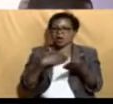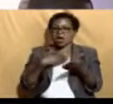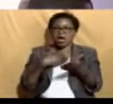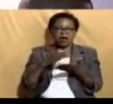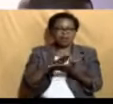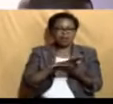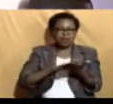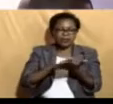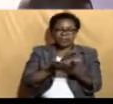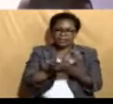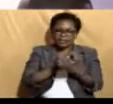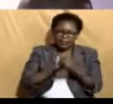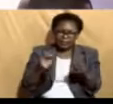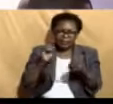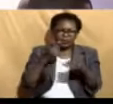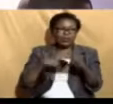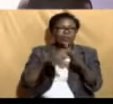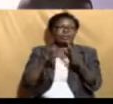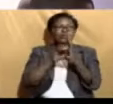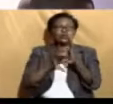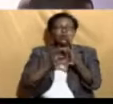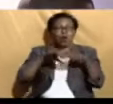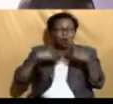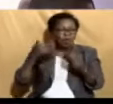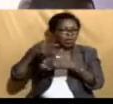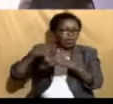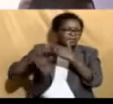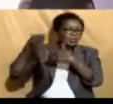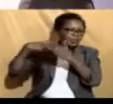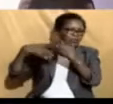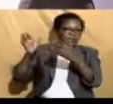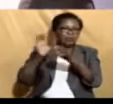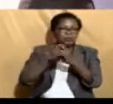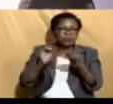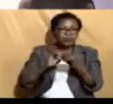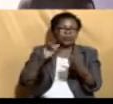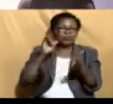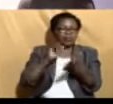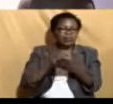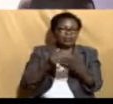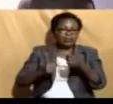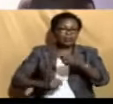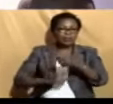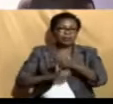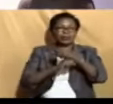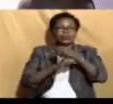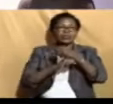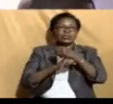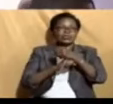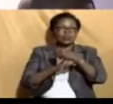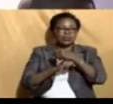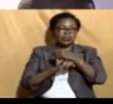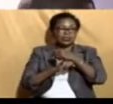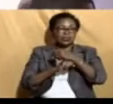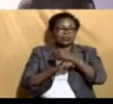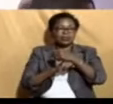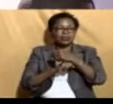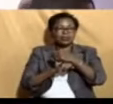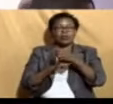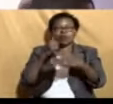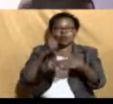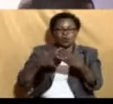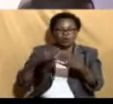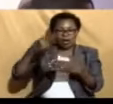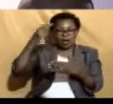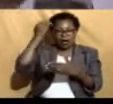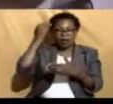face of the Constitution, nor in the documented history of its making, that supports the conclusion reached by the learned judges of the High Court